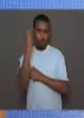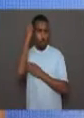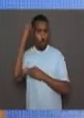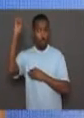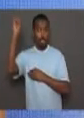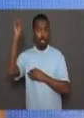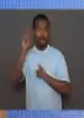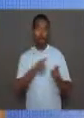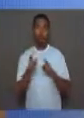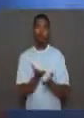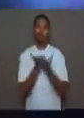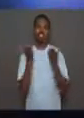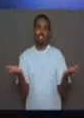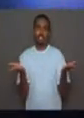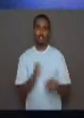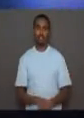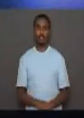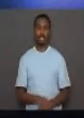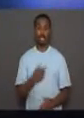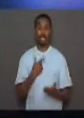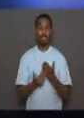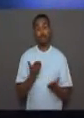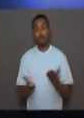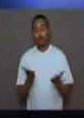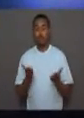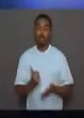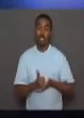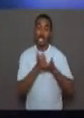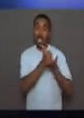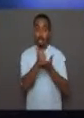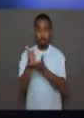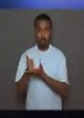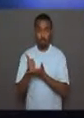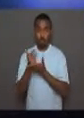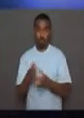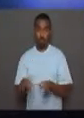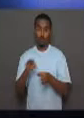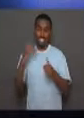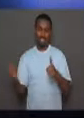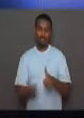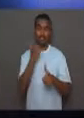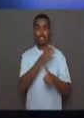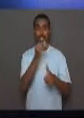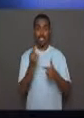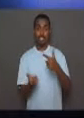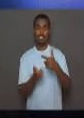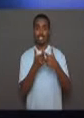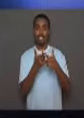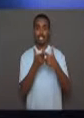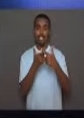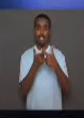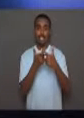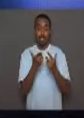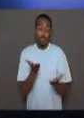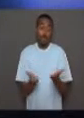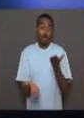a subject. It may also be helpful to employ the first and second